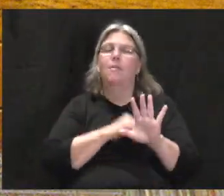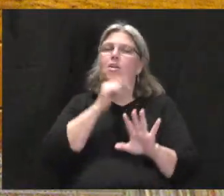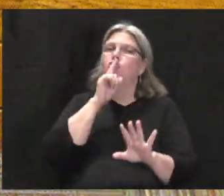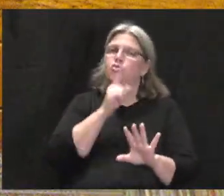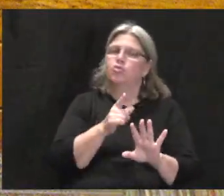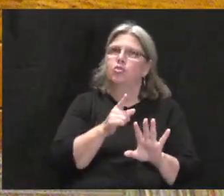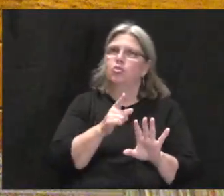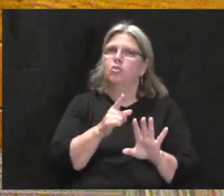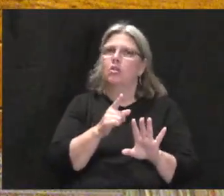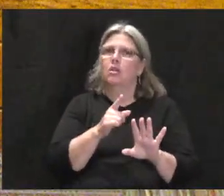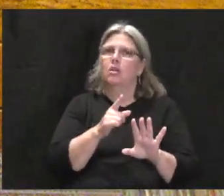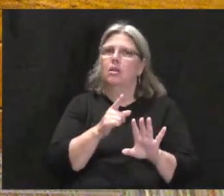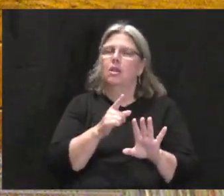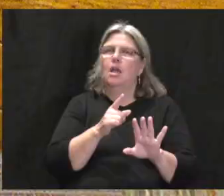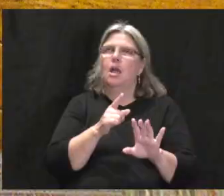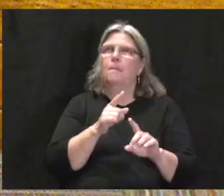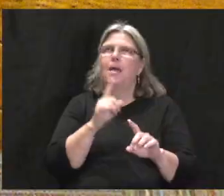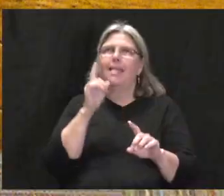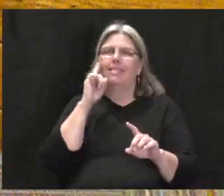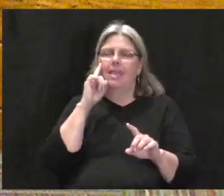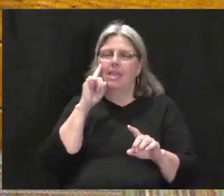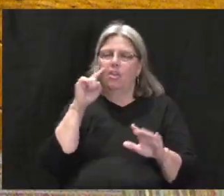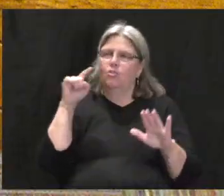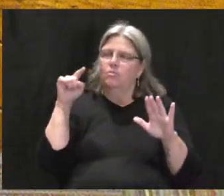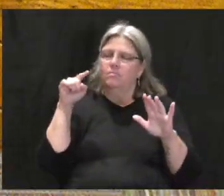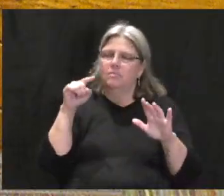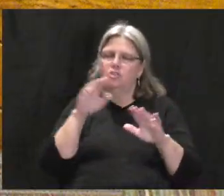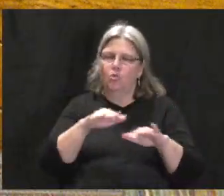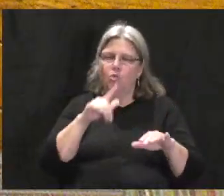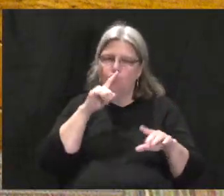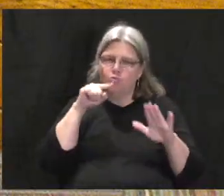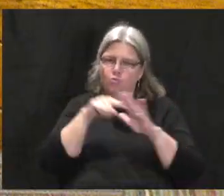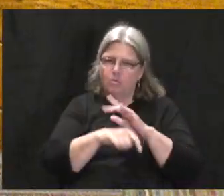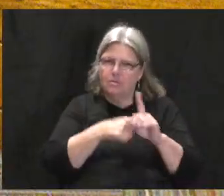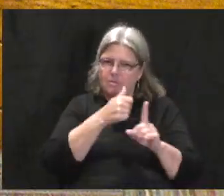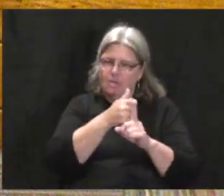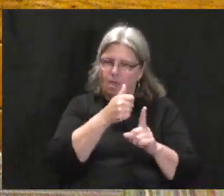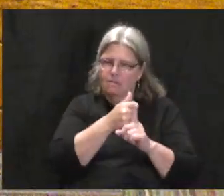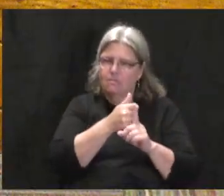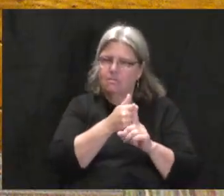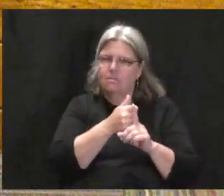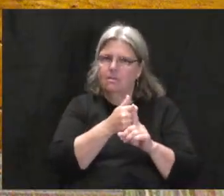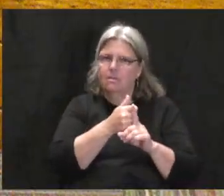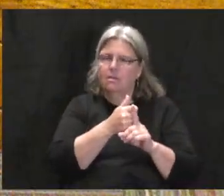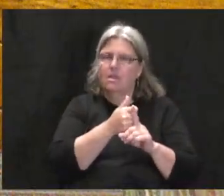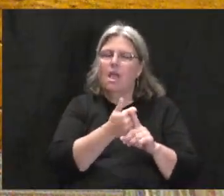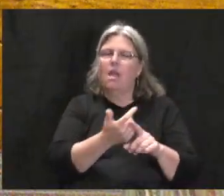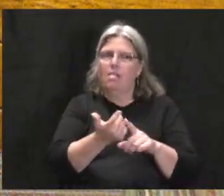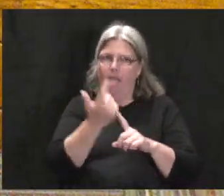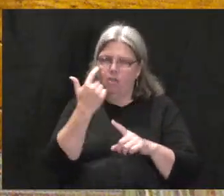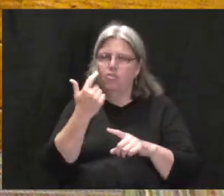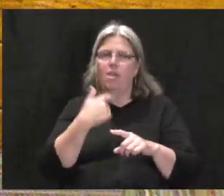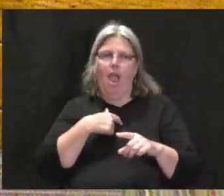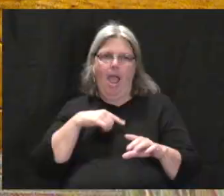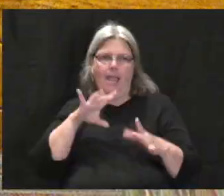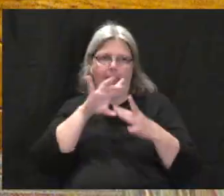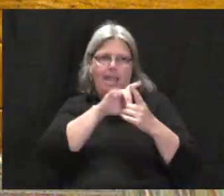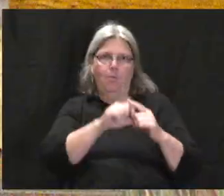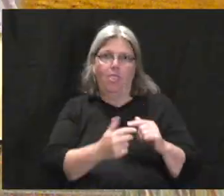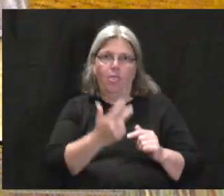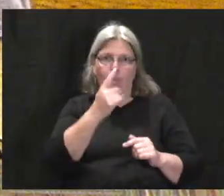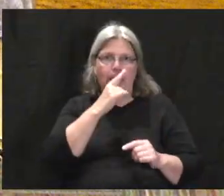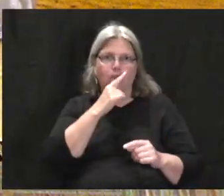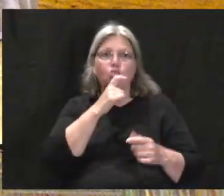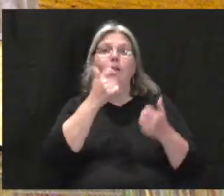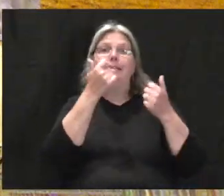year at Bearden. And it is an epidemic, and it does cut across. And actually, another friend of mine I know for sure has actually